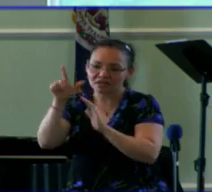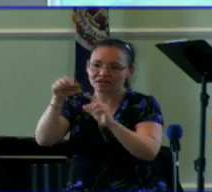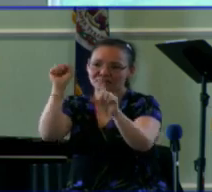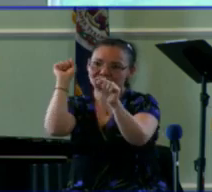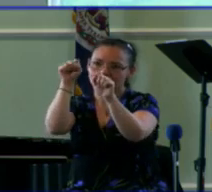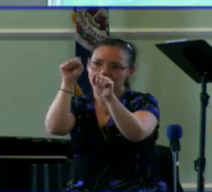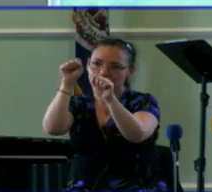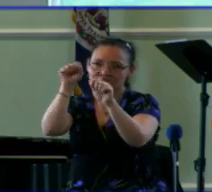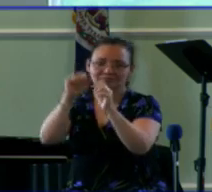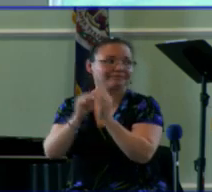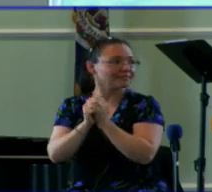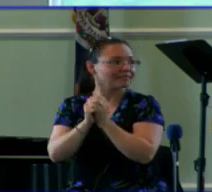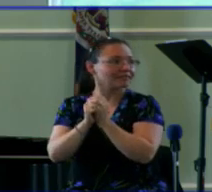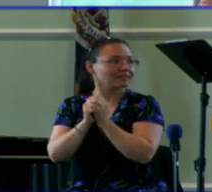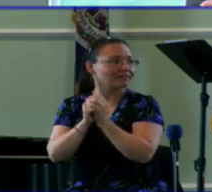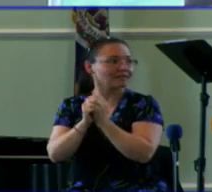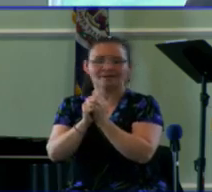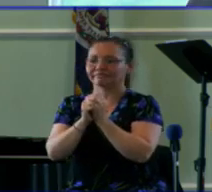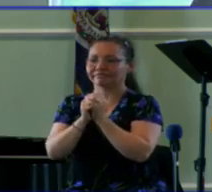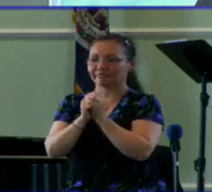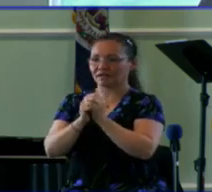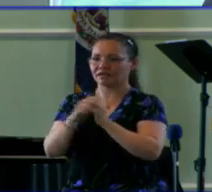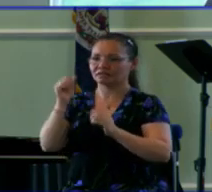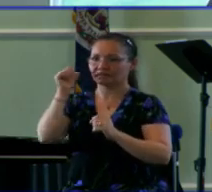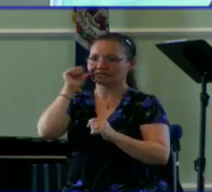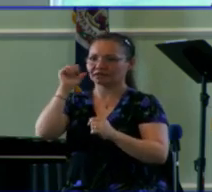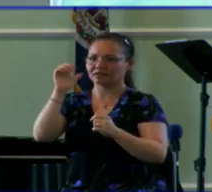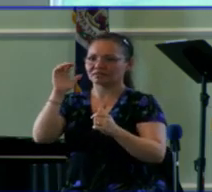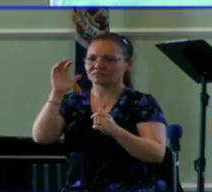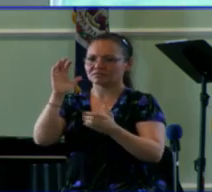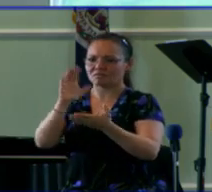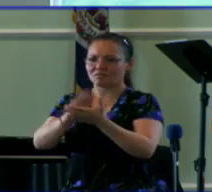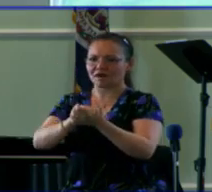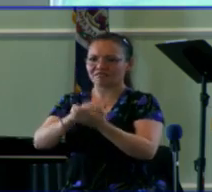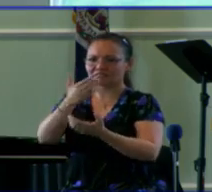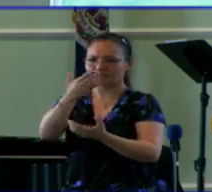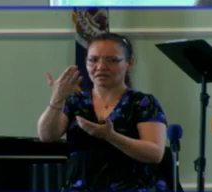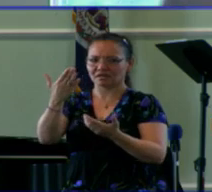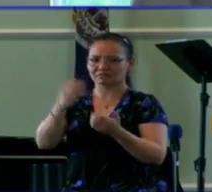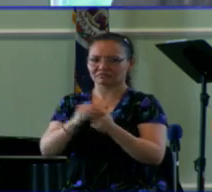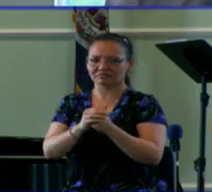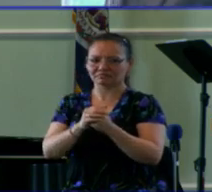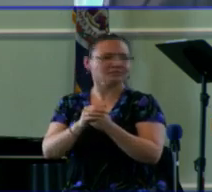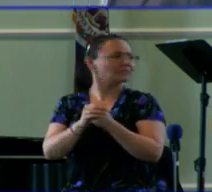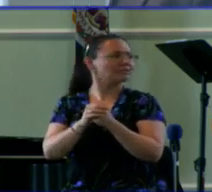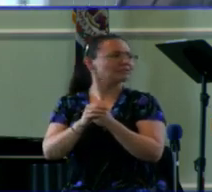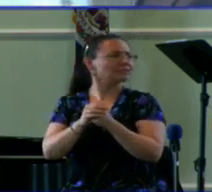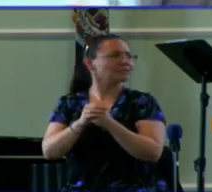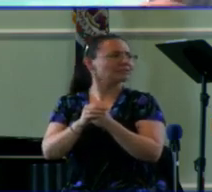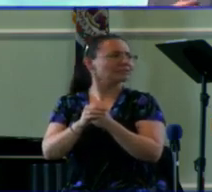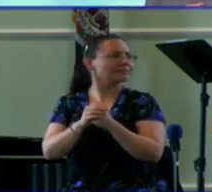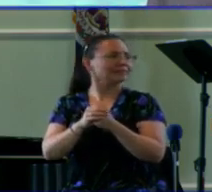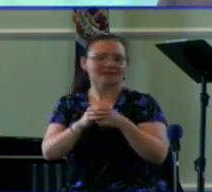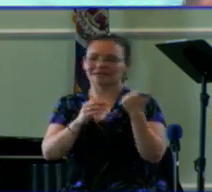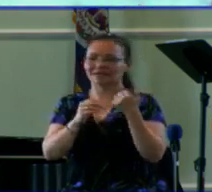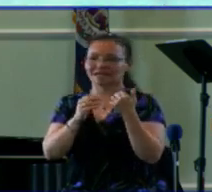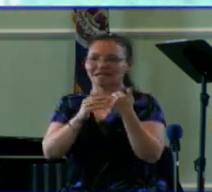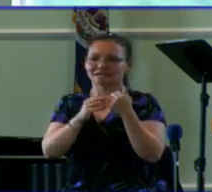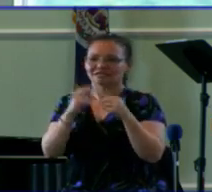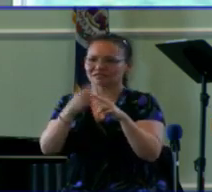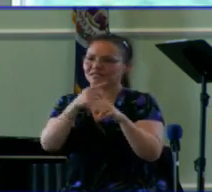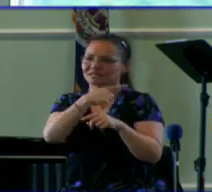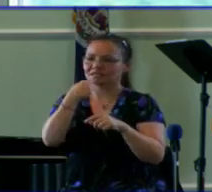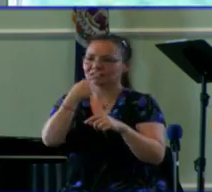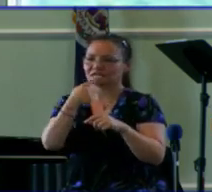door. Mr. Smith was there. And he said, "Luis," because my middle name is